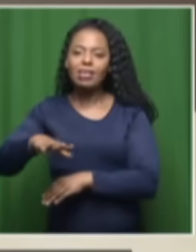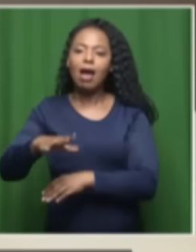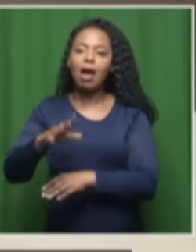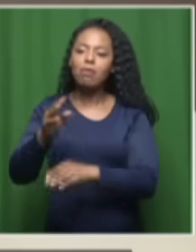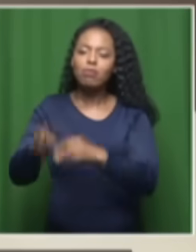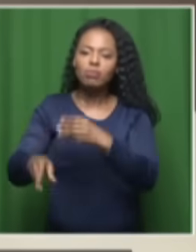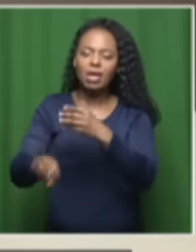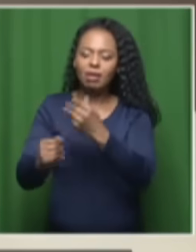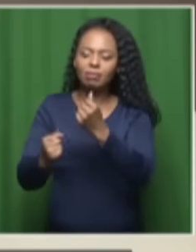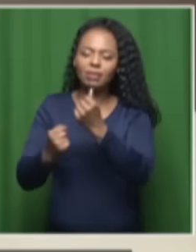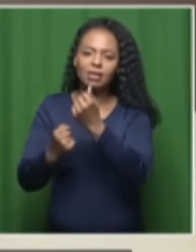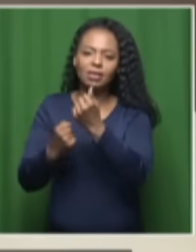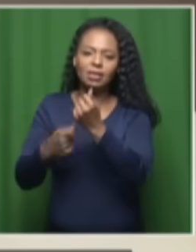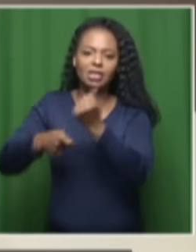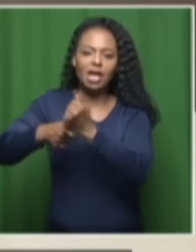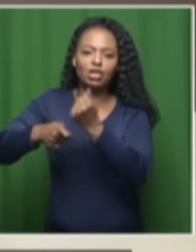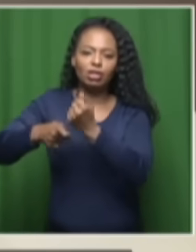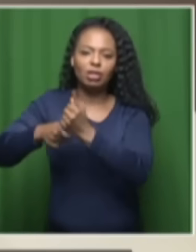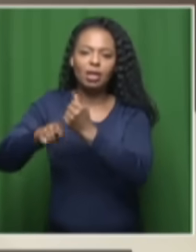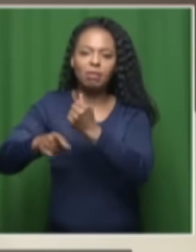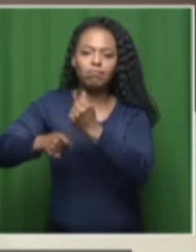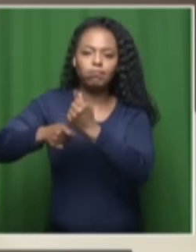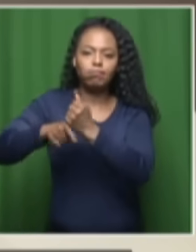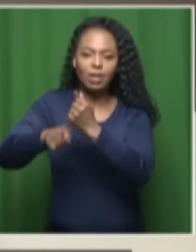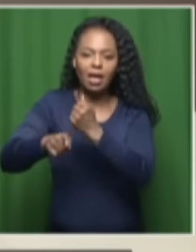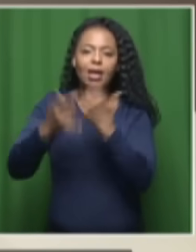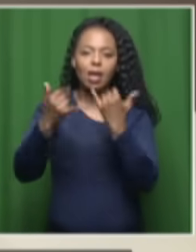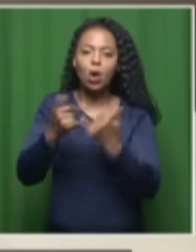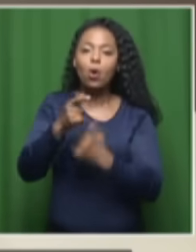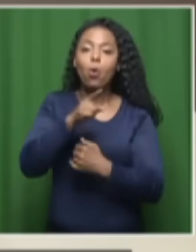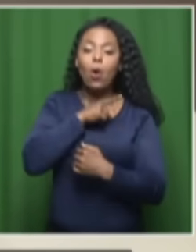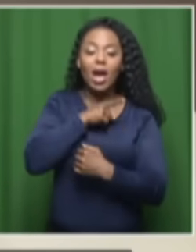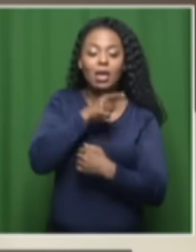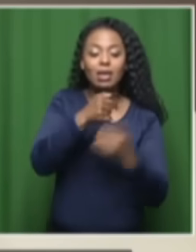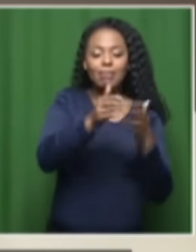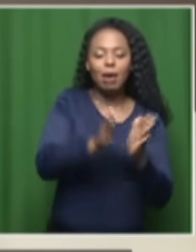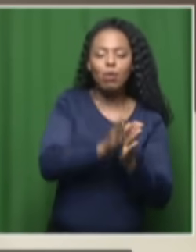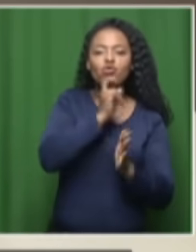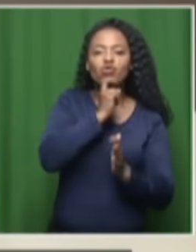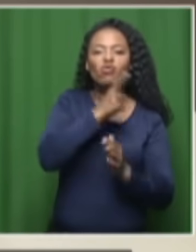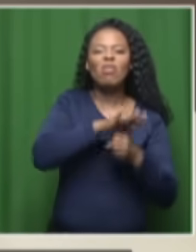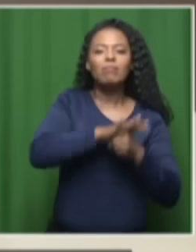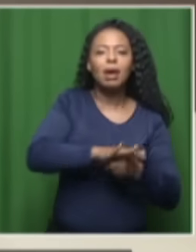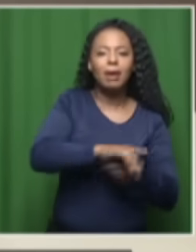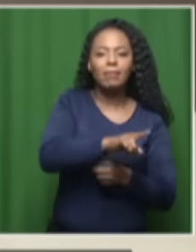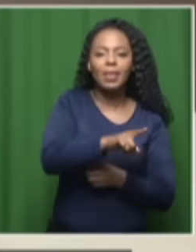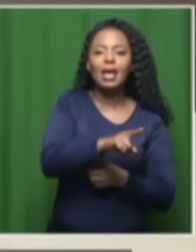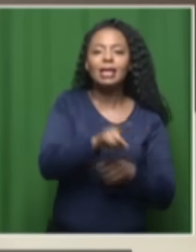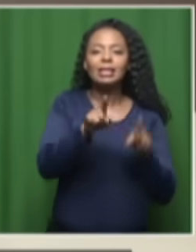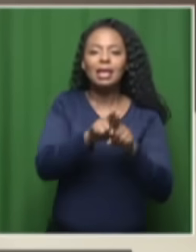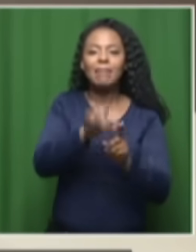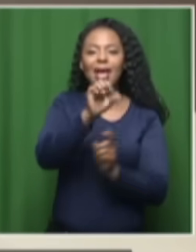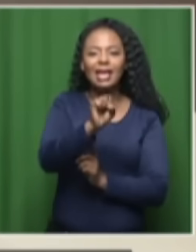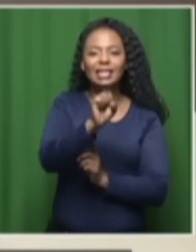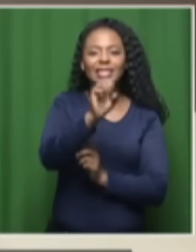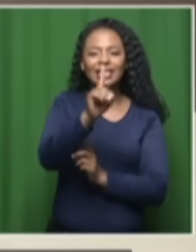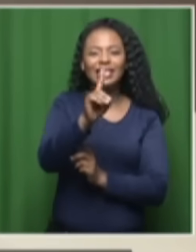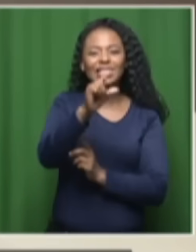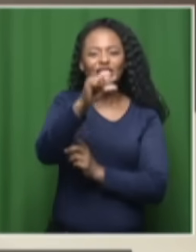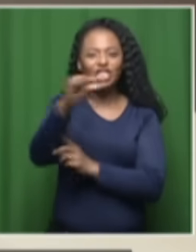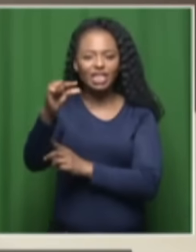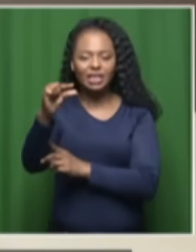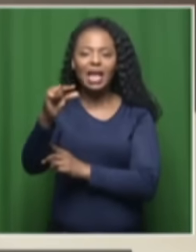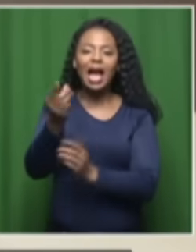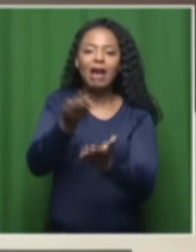not a very useful term for pumped storage, and yet they use it for pumped storage. Same with the OCGTs. They're available